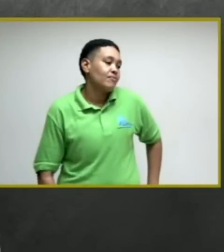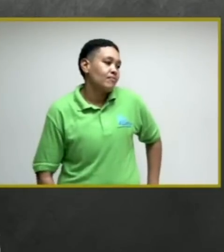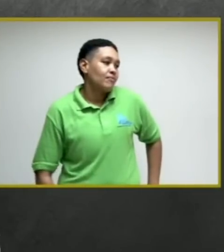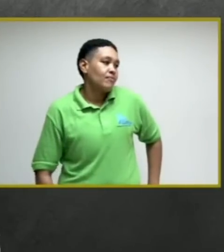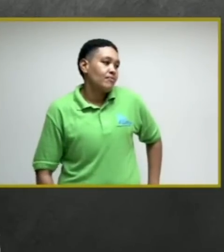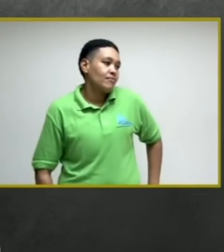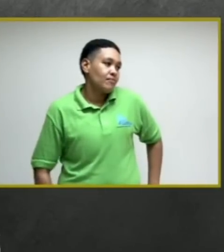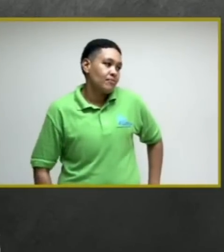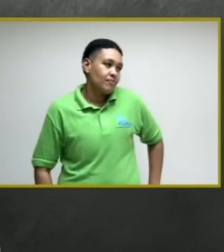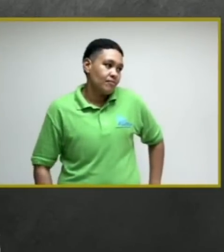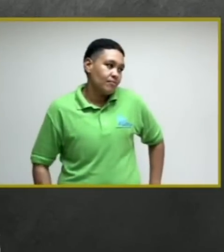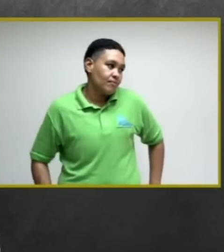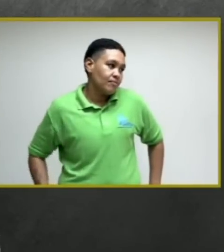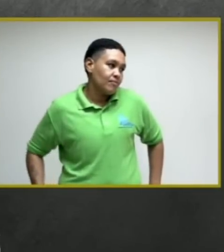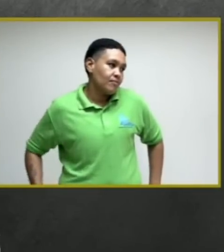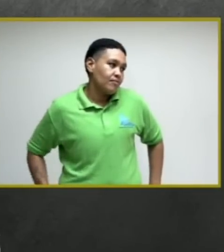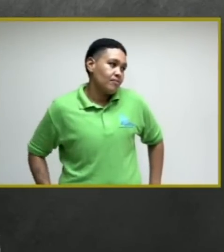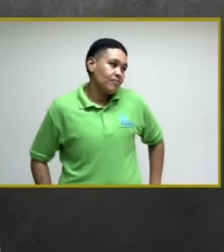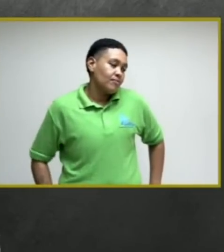The first question was,